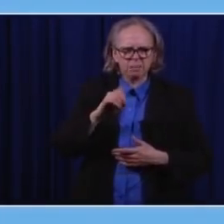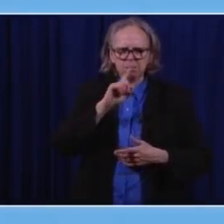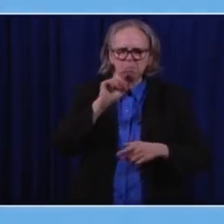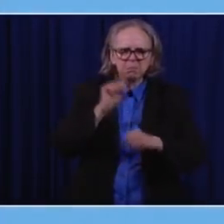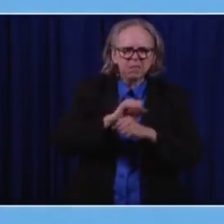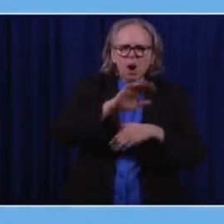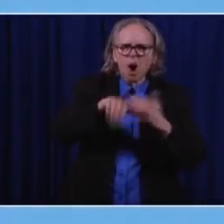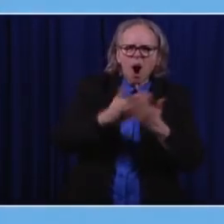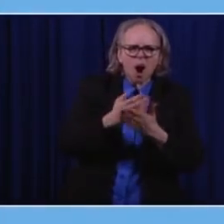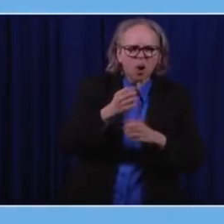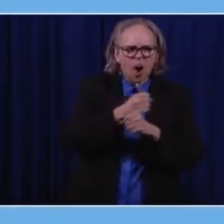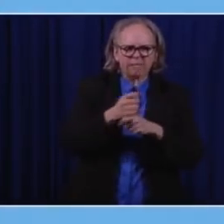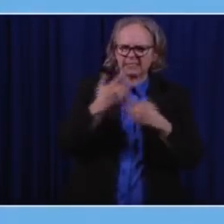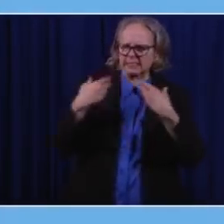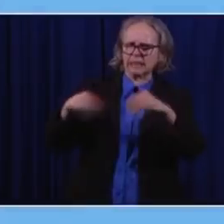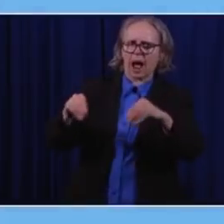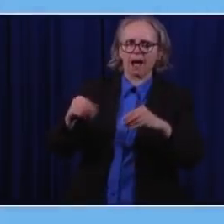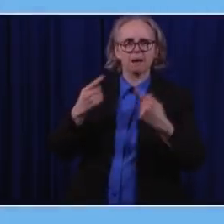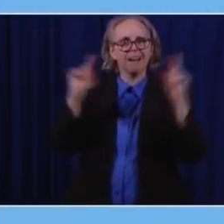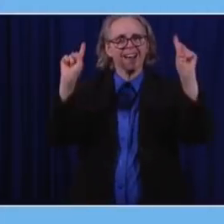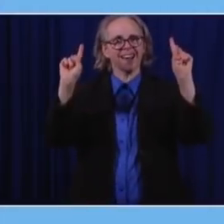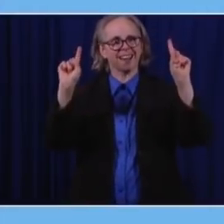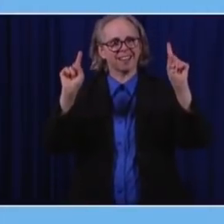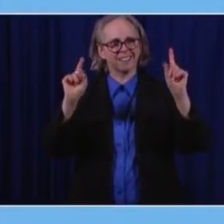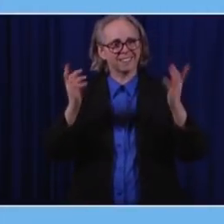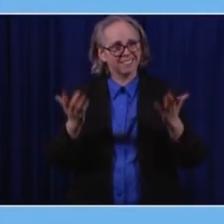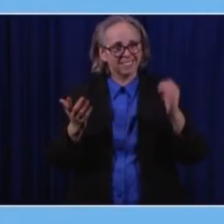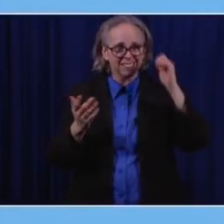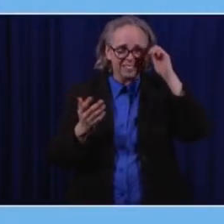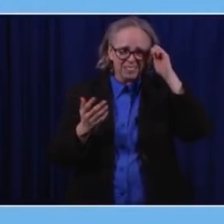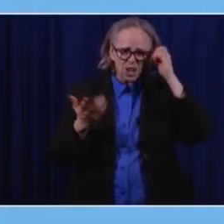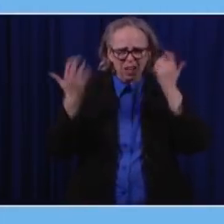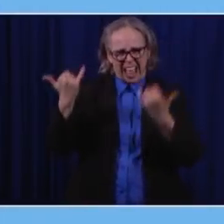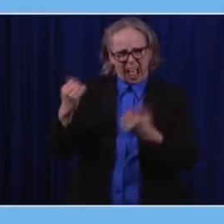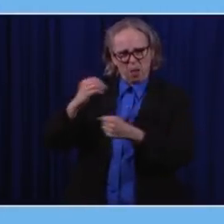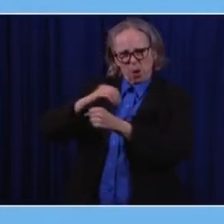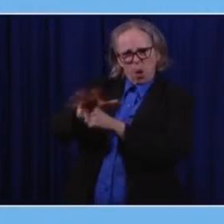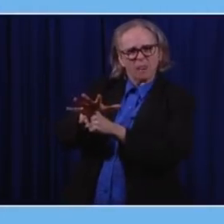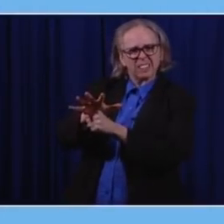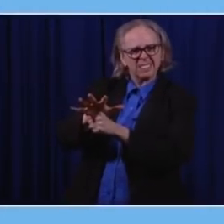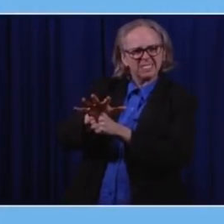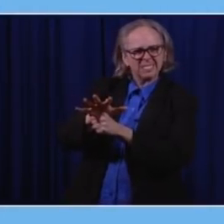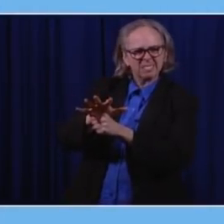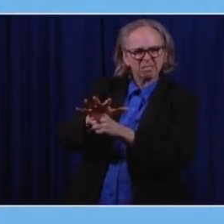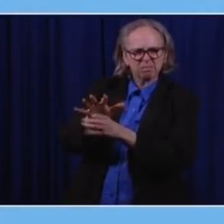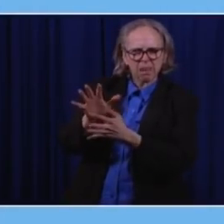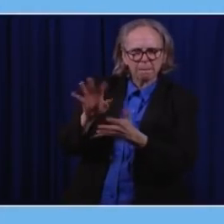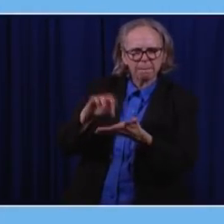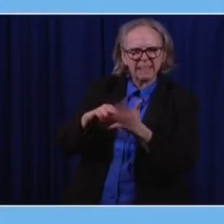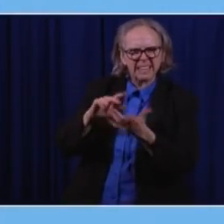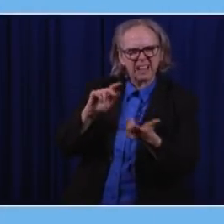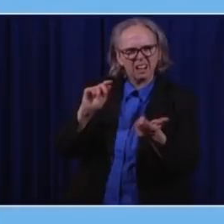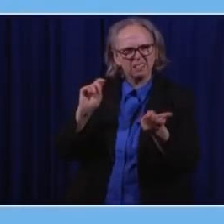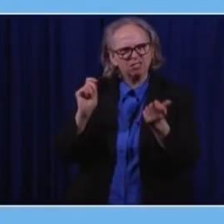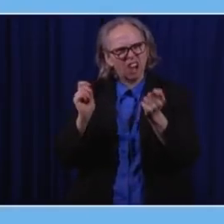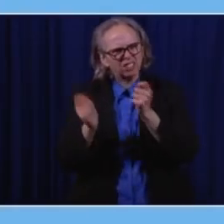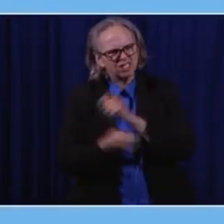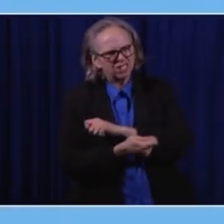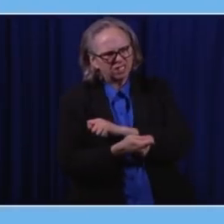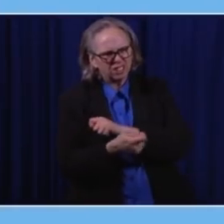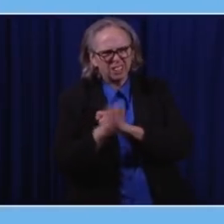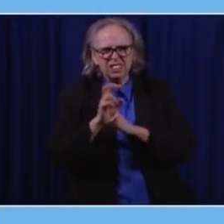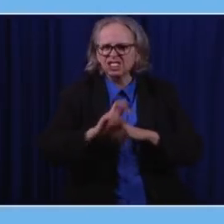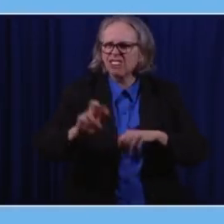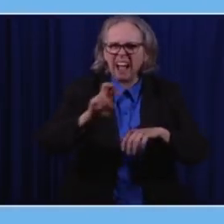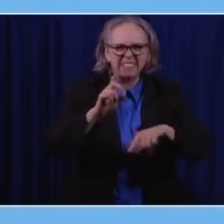We've had to adapt a lot due to the pandemic. The places that I can't travel, that I'd usually bring them back in my luggage, I'm getting